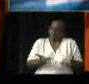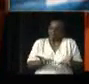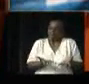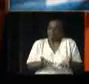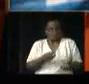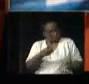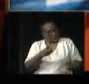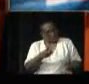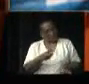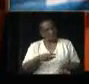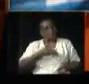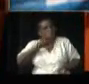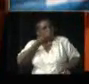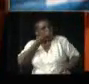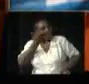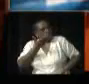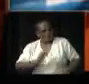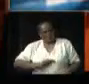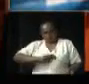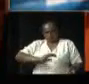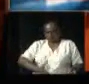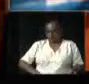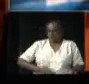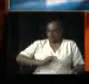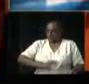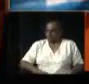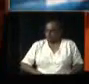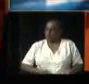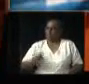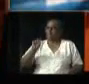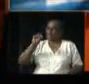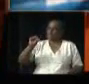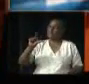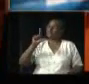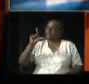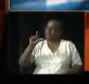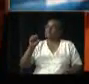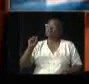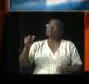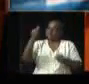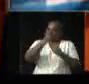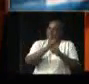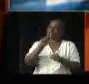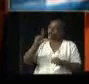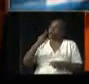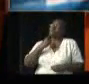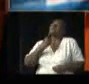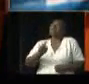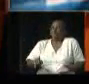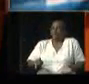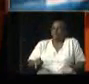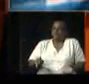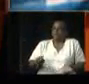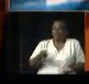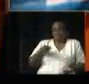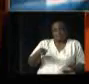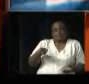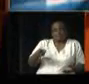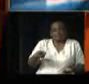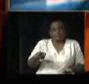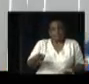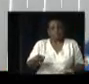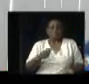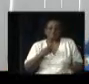age. This makes the risk of adolescent pregnancy bigger, explains Glenn Leckie, the director of